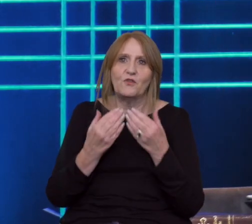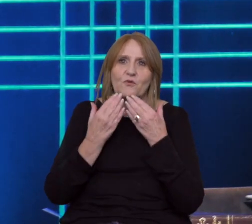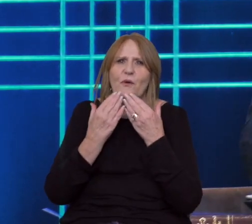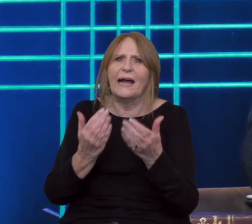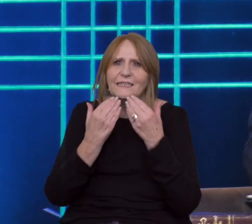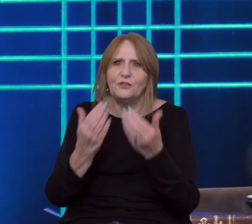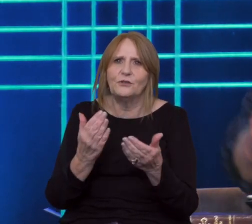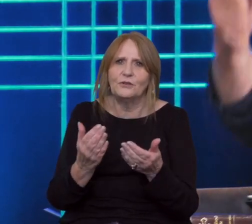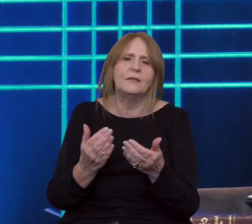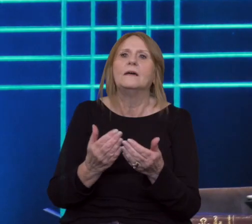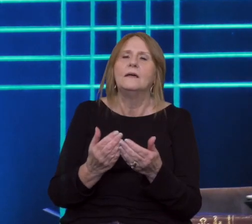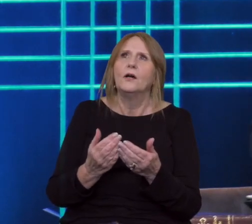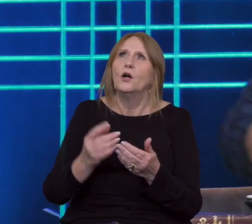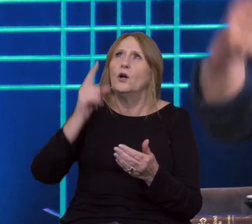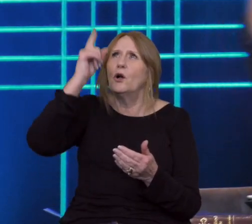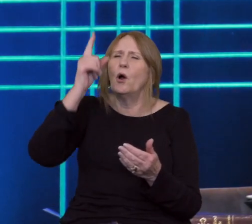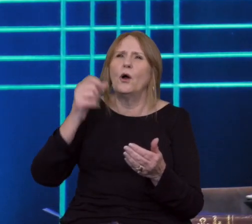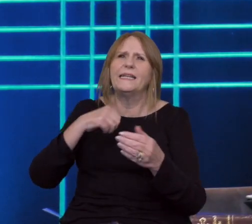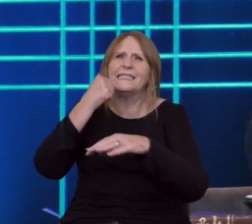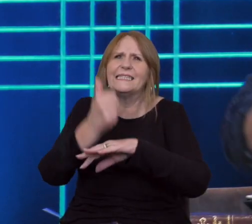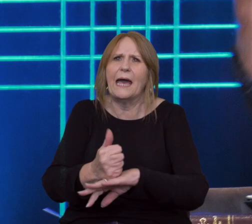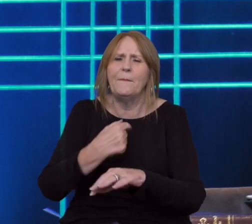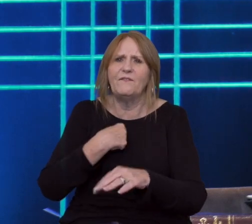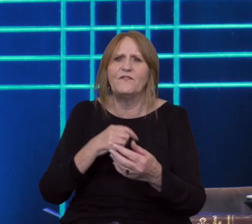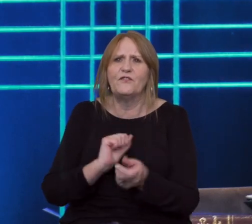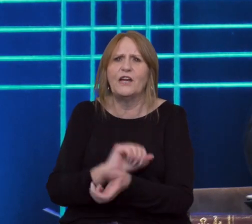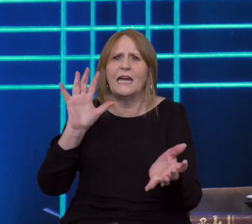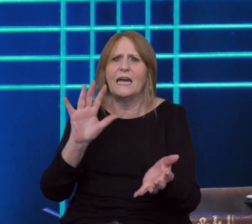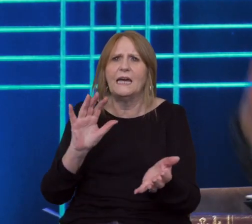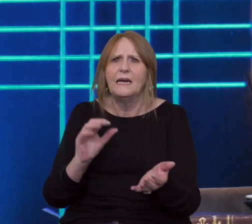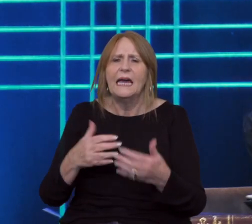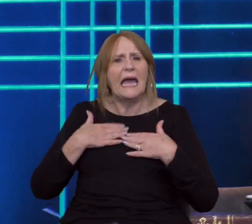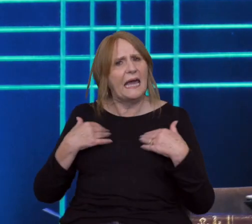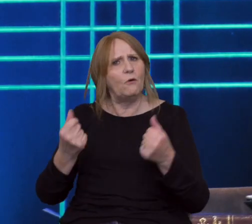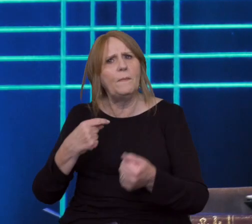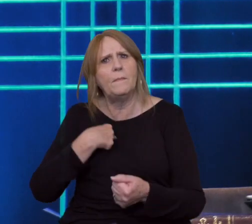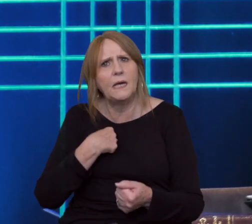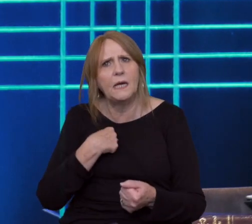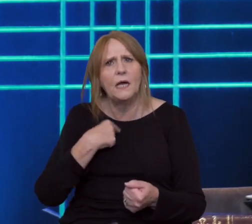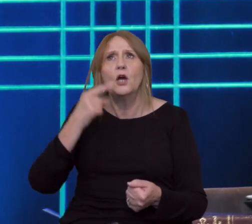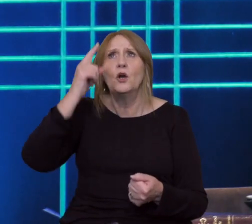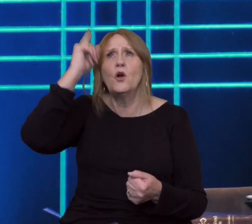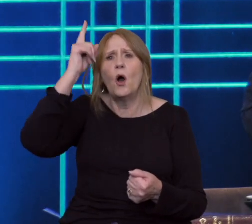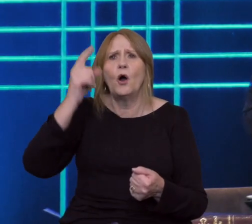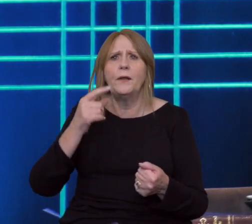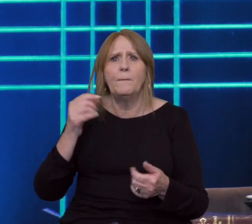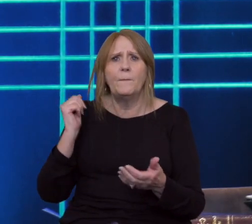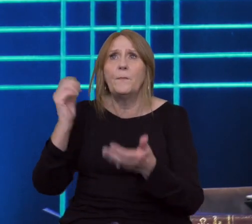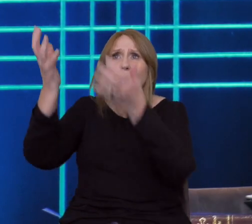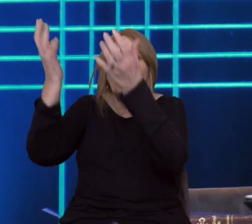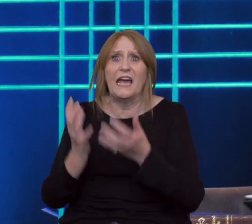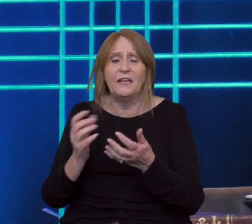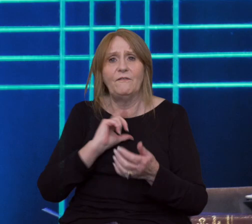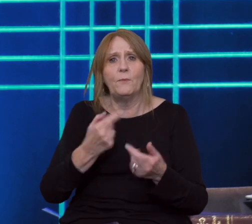God filled me with the Holy Spirit. God set me free. God healed me. God provided for me. It's God, God, God. And my heart is on fire